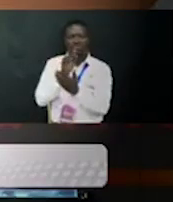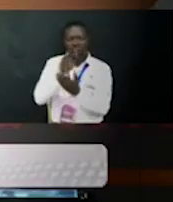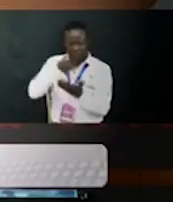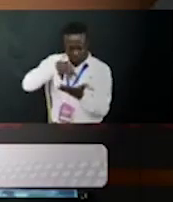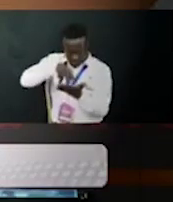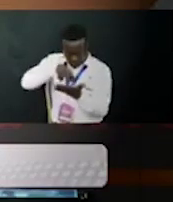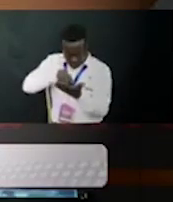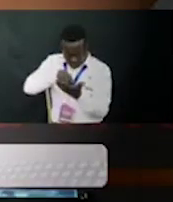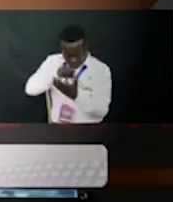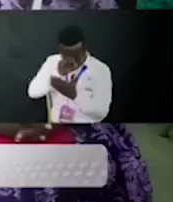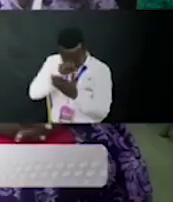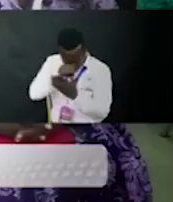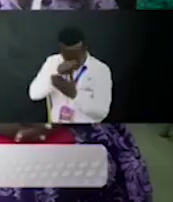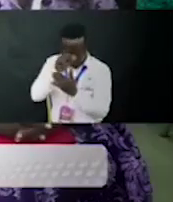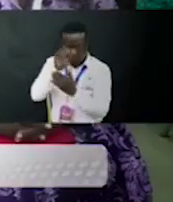full.